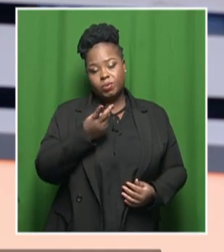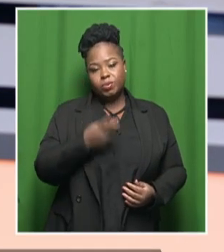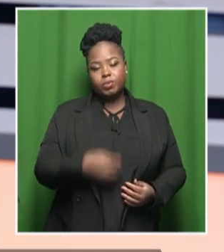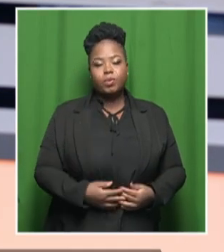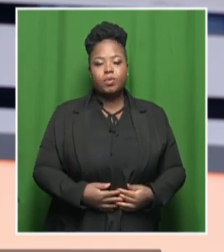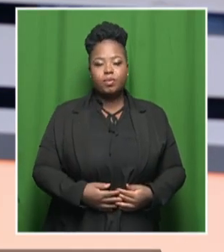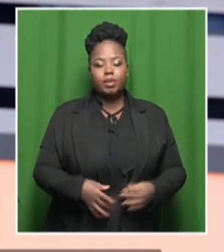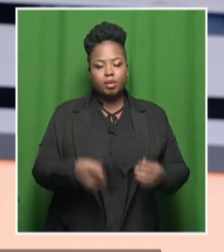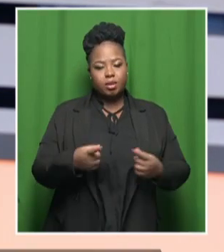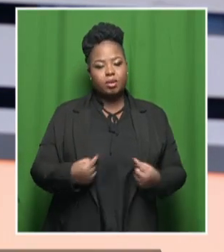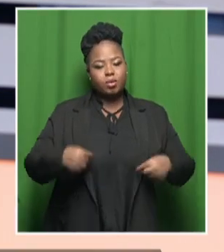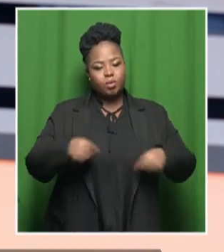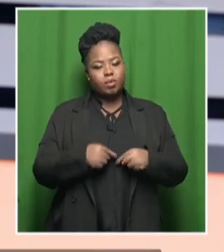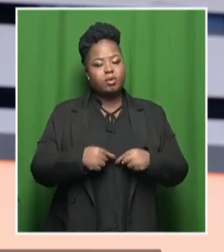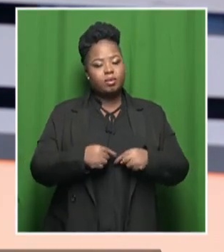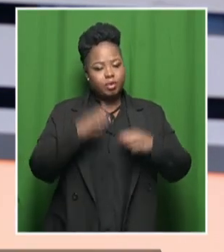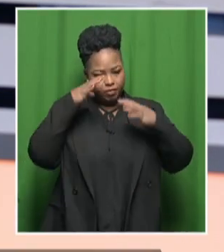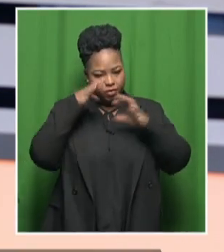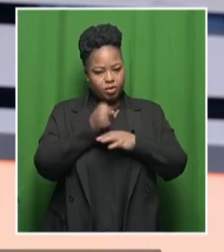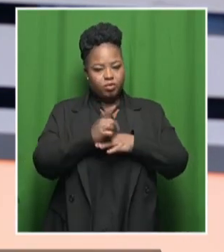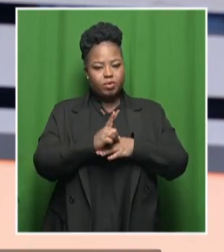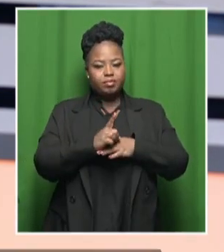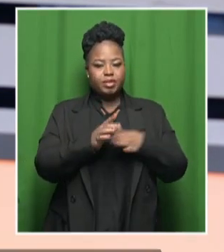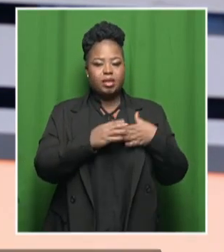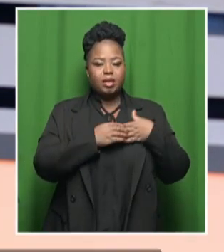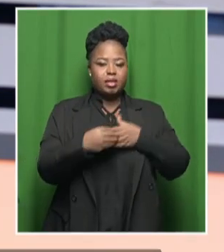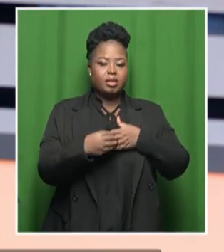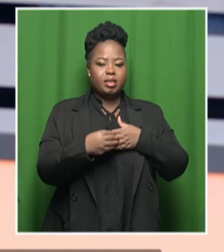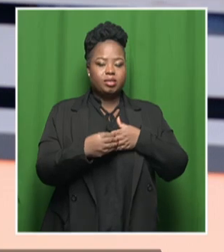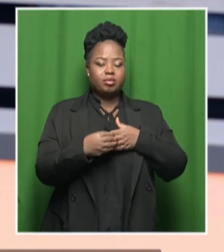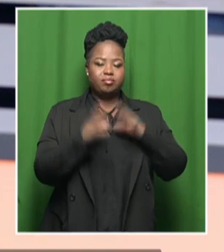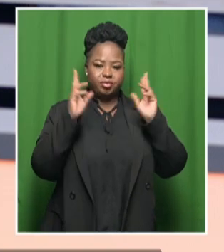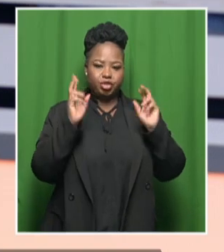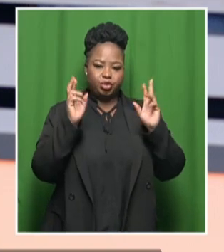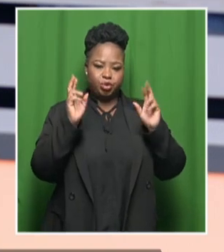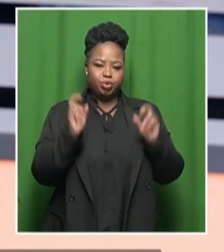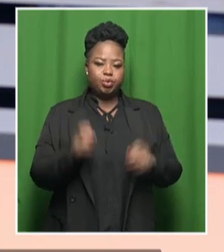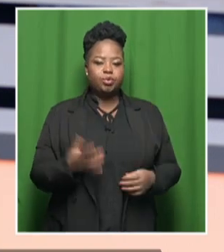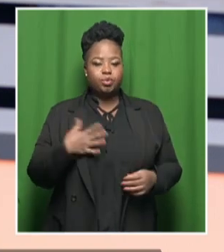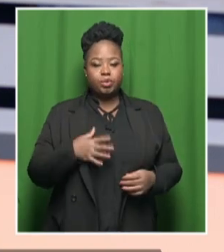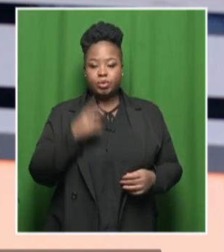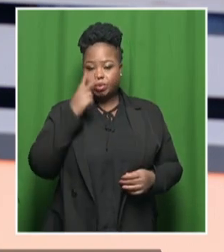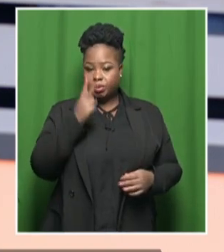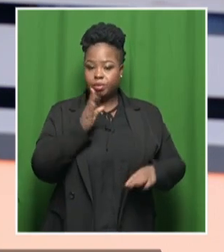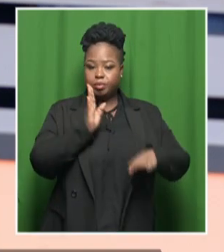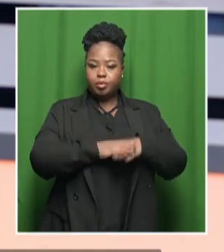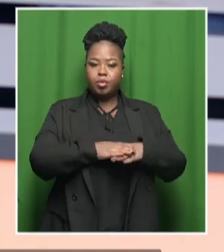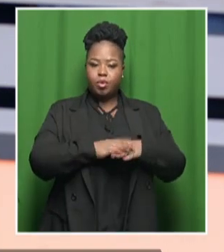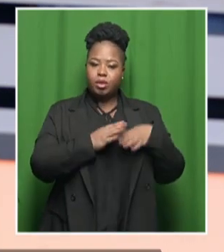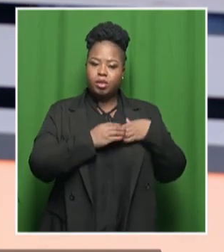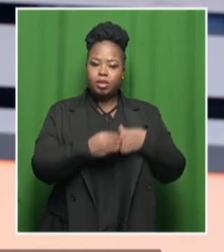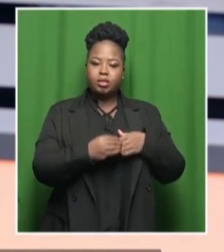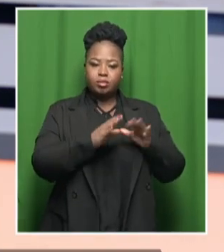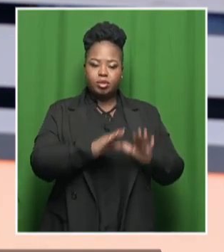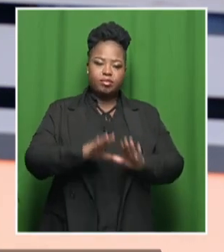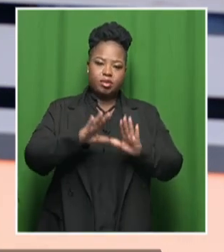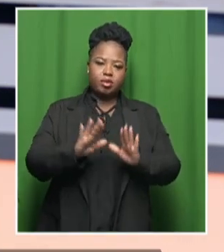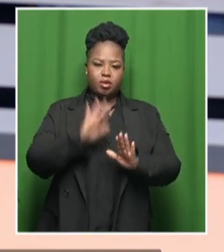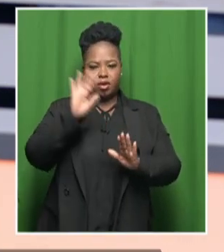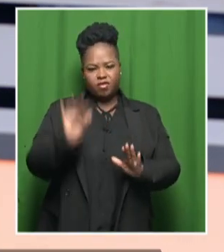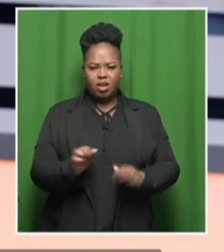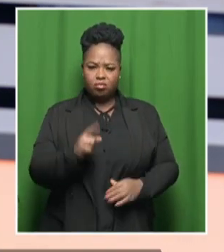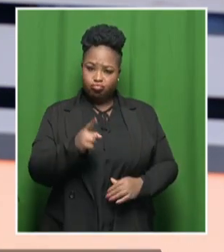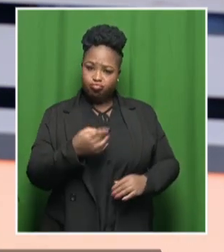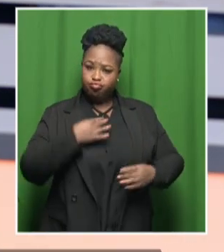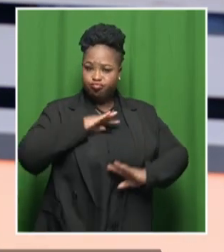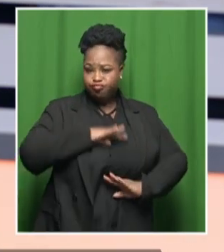again, emphasize is the leadership issues. And we need to see more leadership on the continent. And when you look at the continent, are you